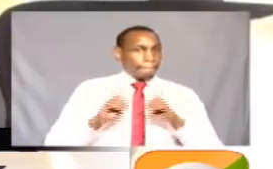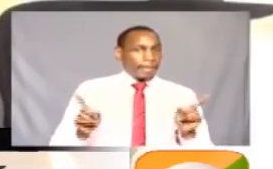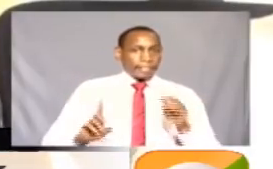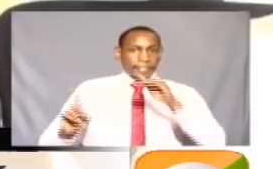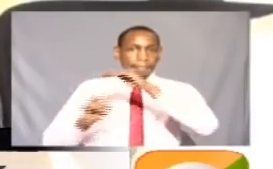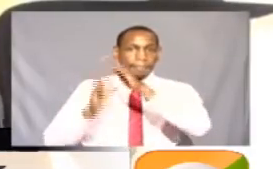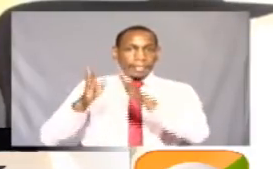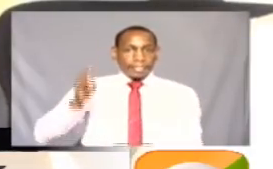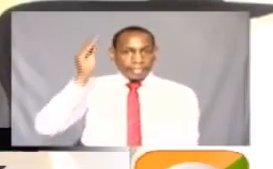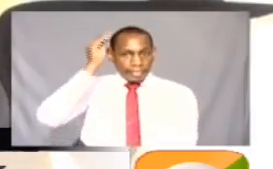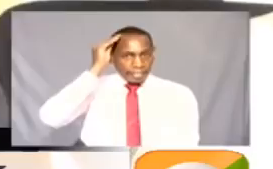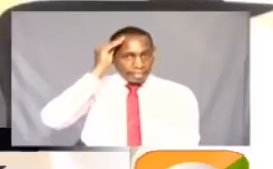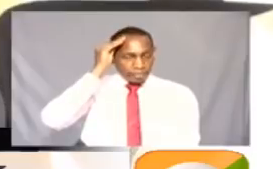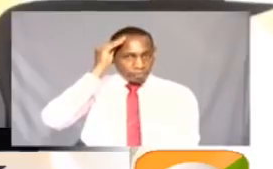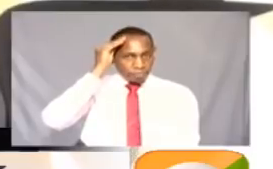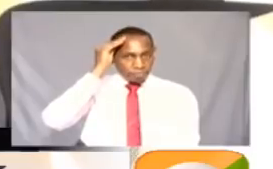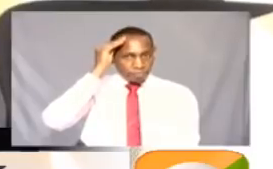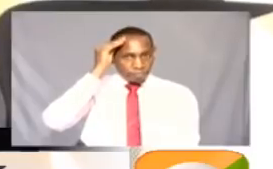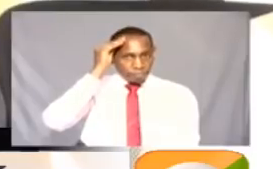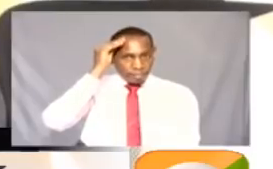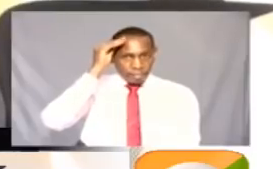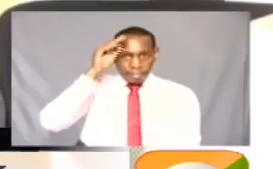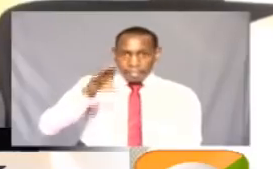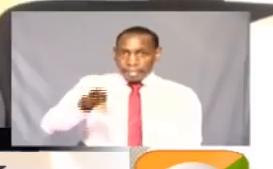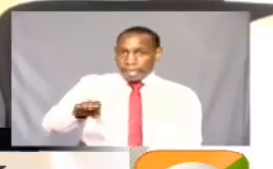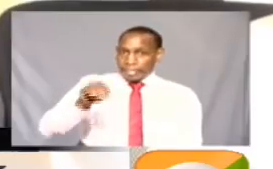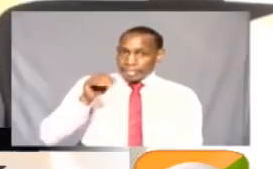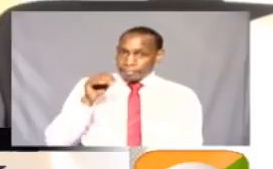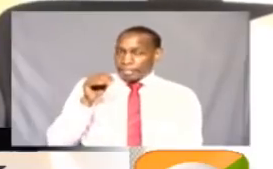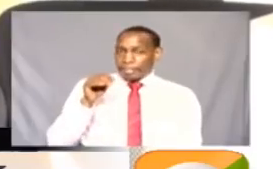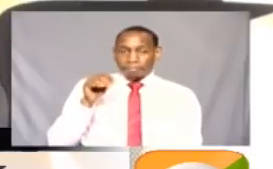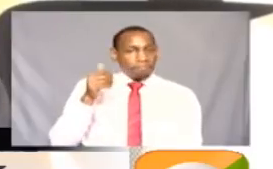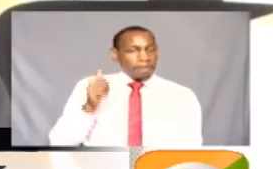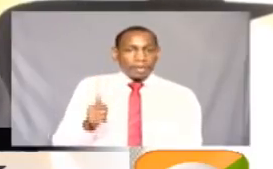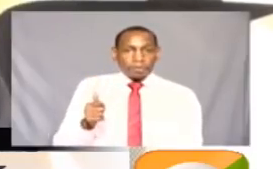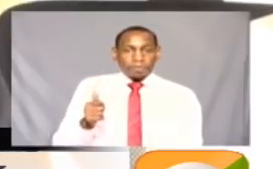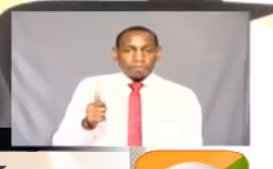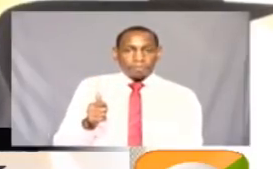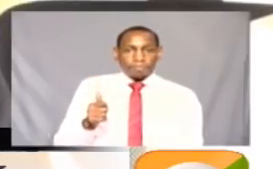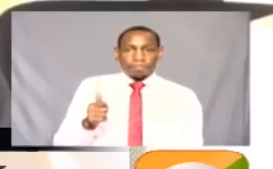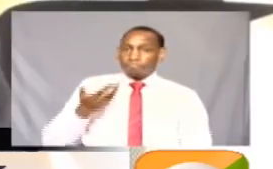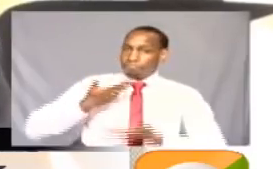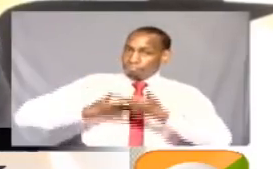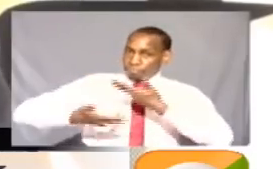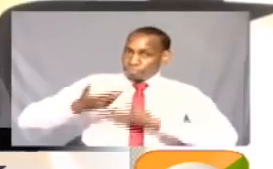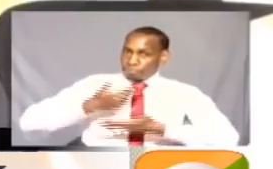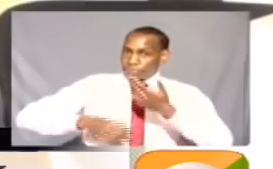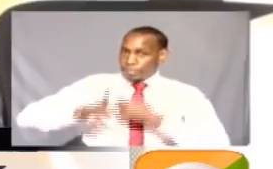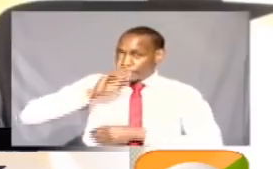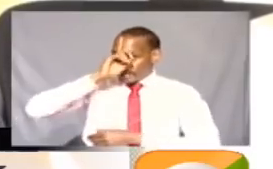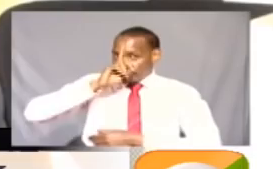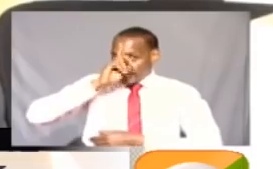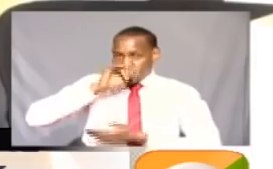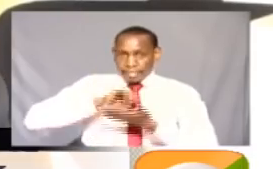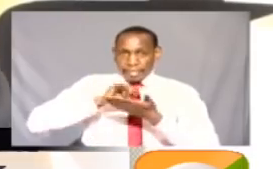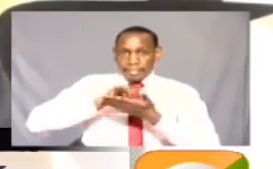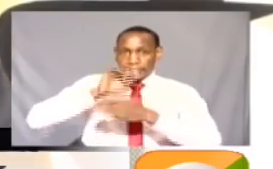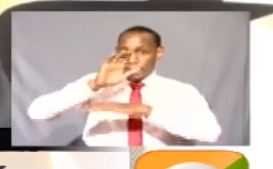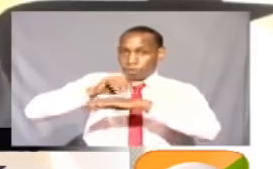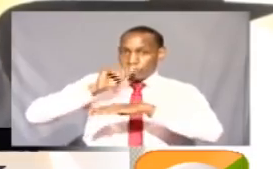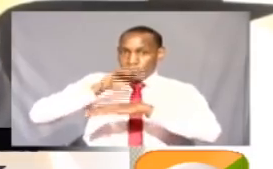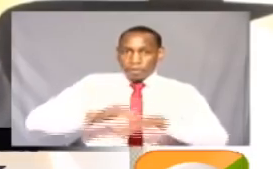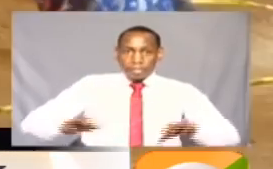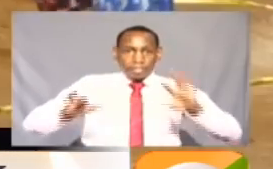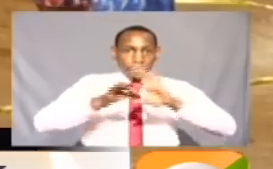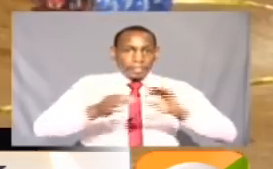of Education has not taken our earlier engagement seriously to call for a